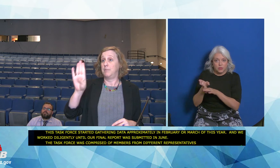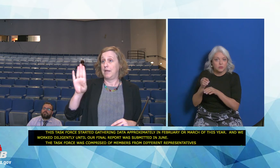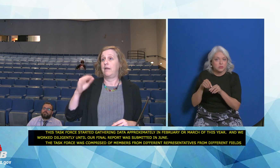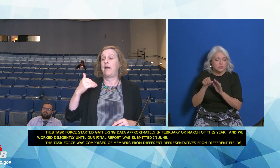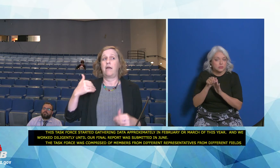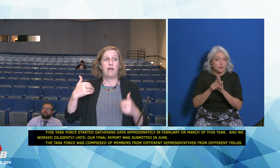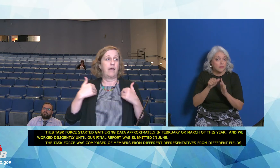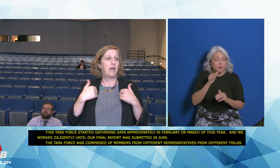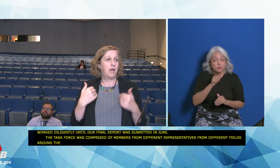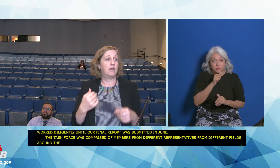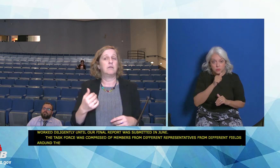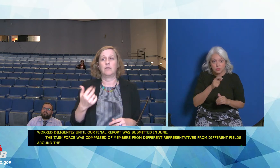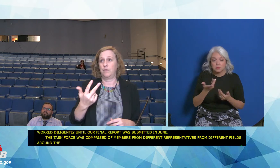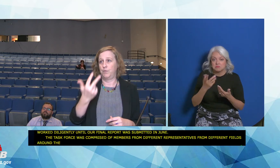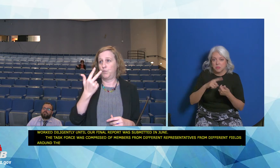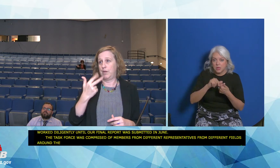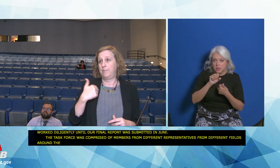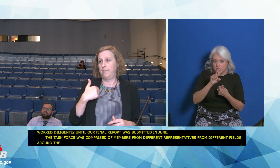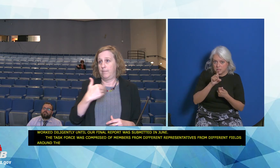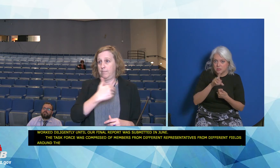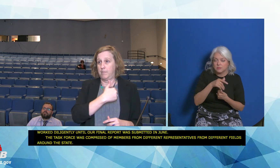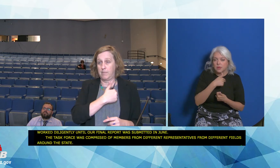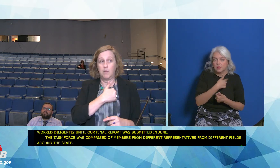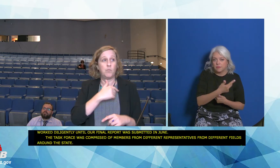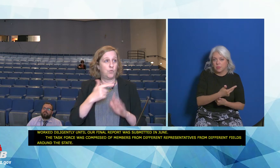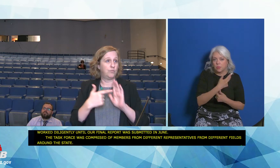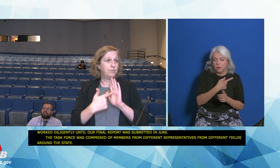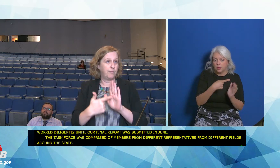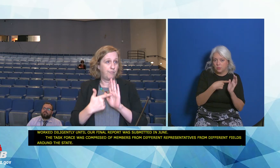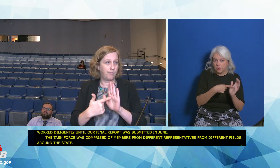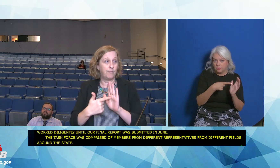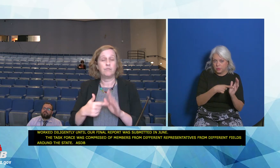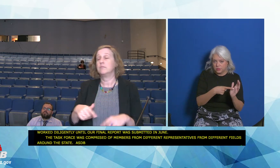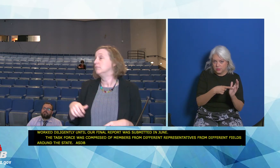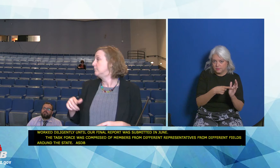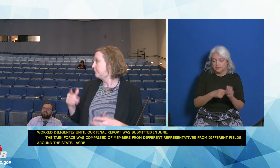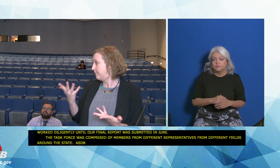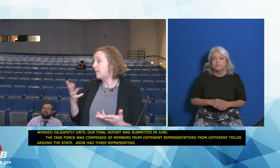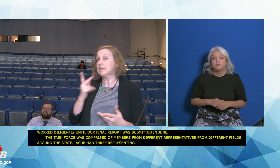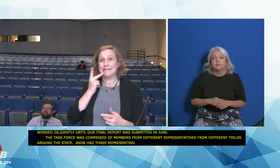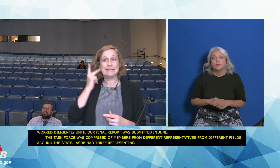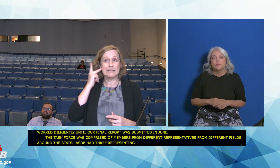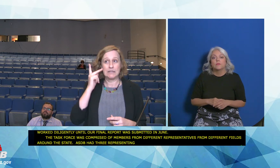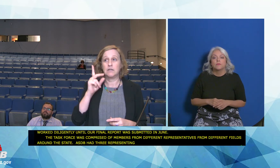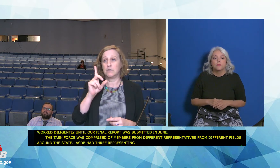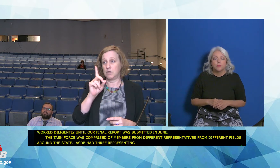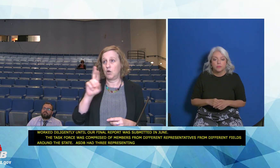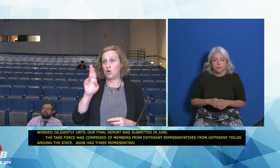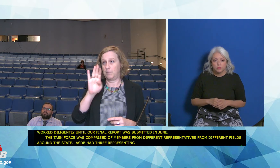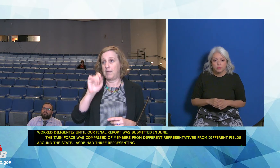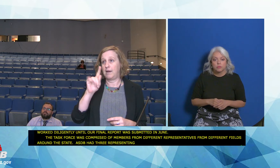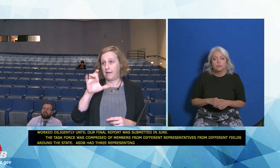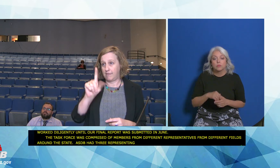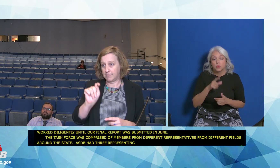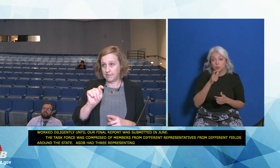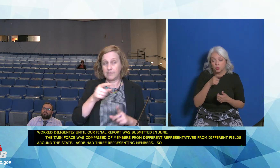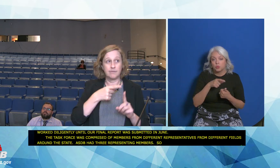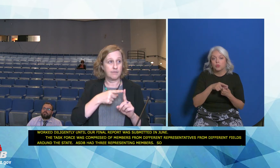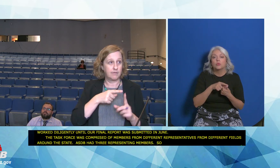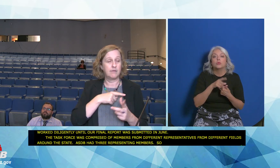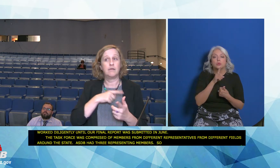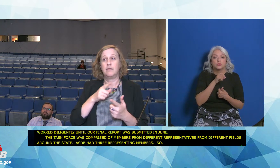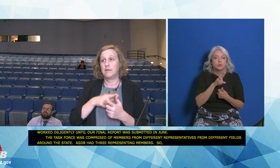state. ASDB had 3 representing members. So that would be Dr.